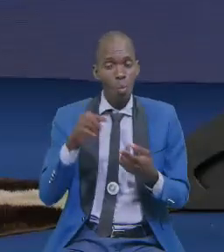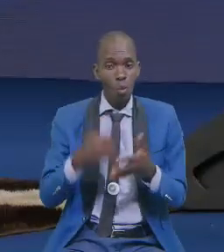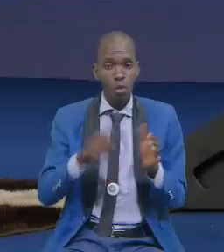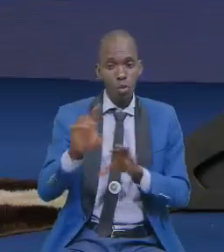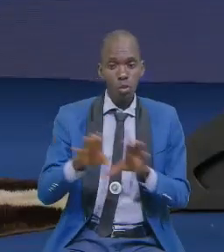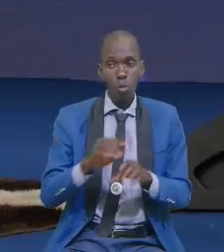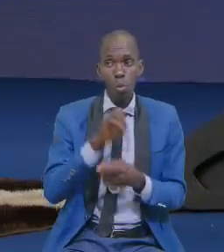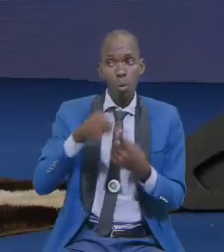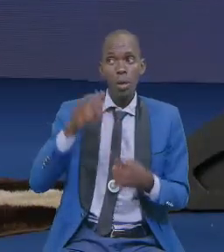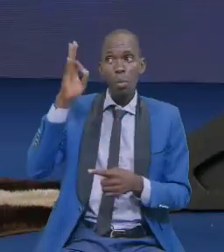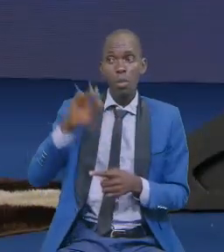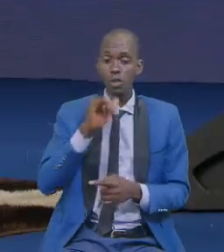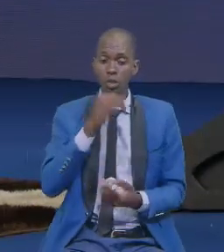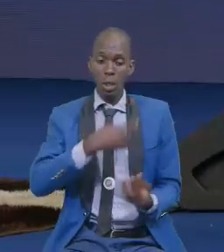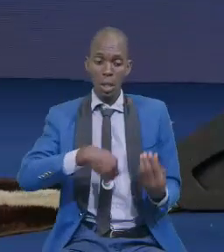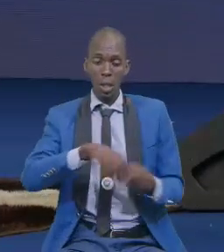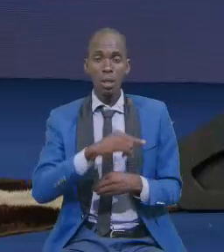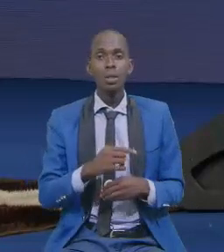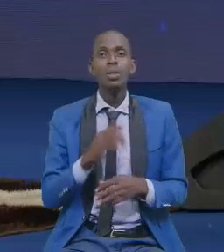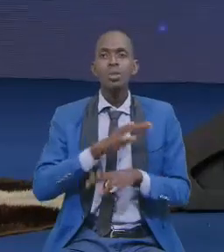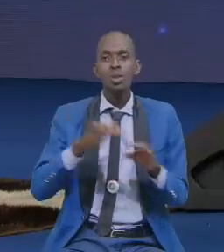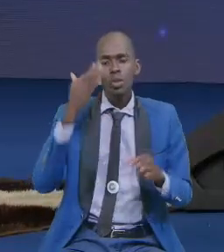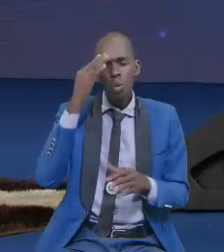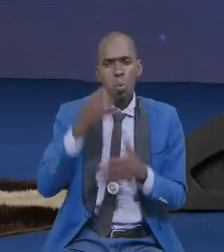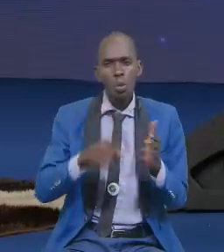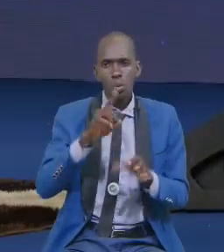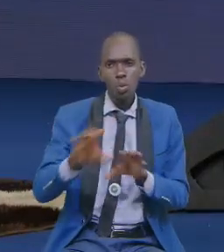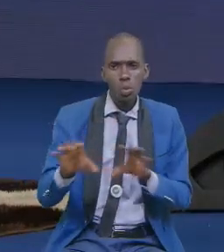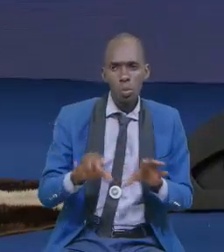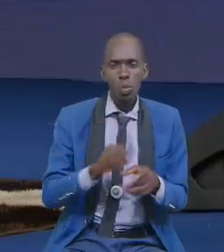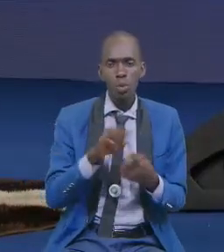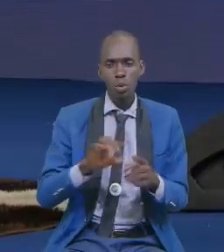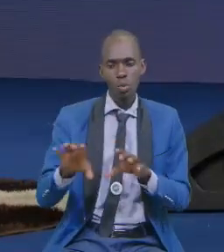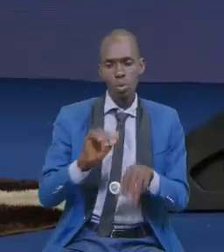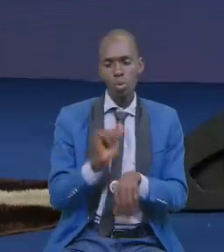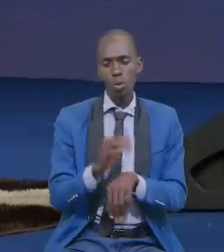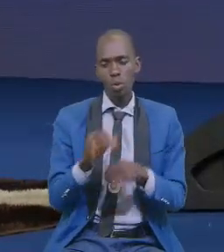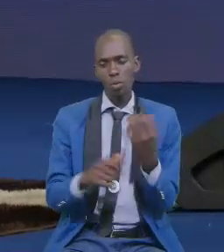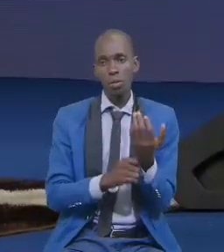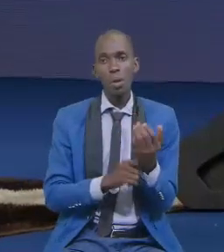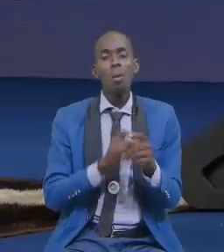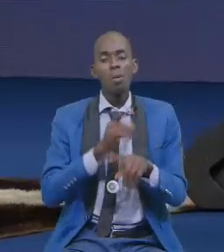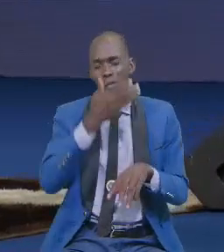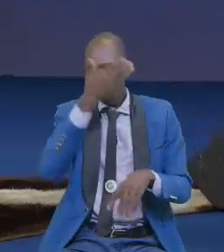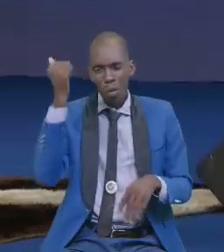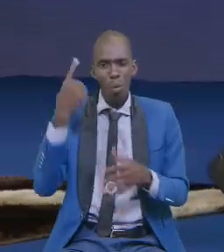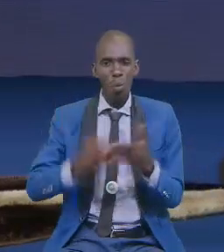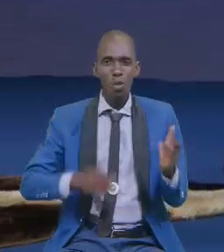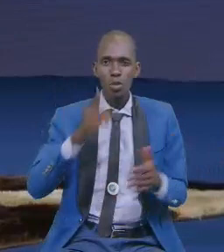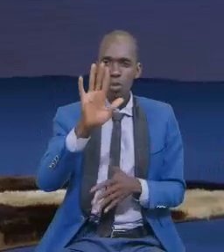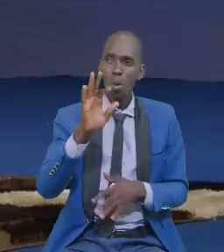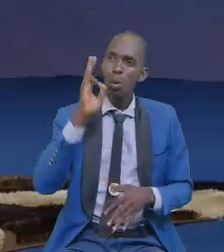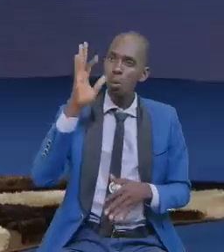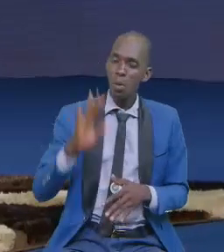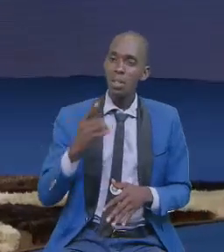doesn't know what you do when you manifest the works of the flesh. Forget about what your pastor said. Christ is